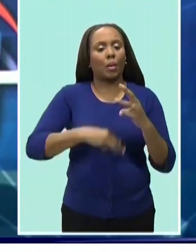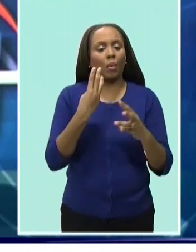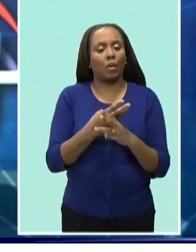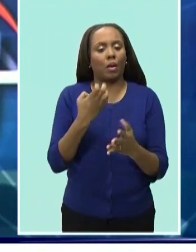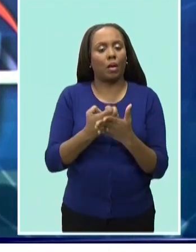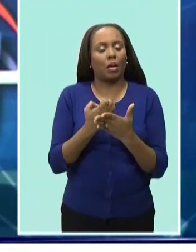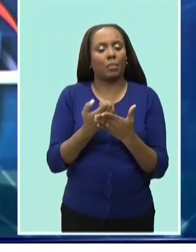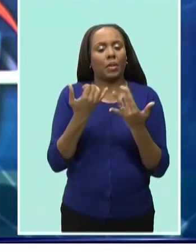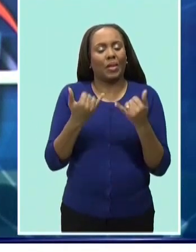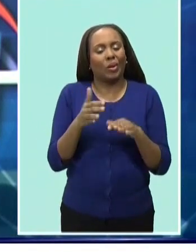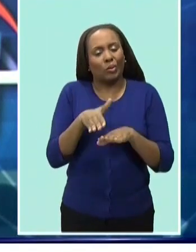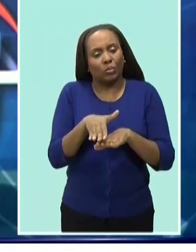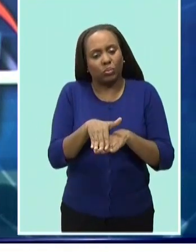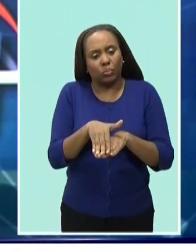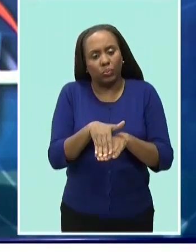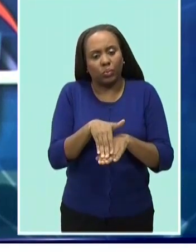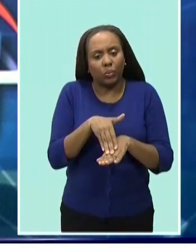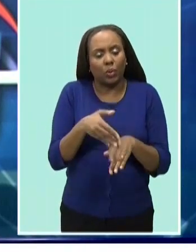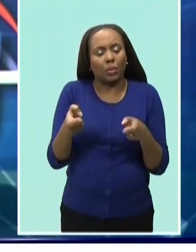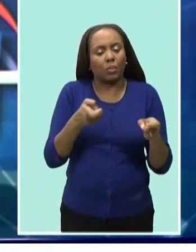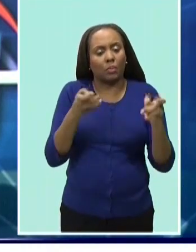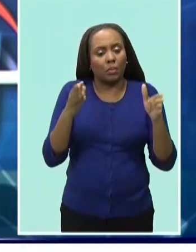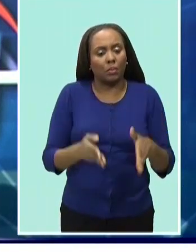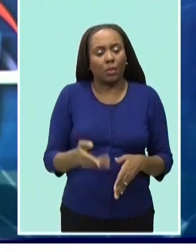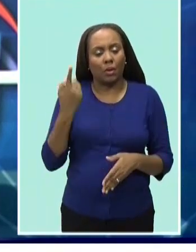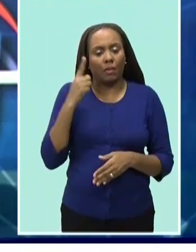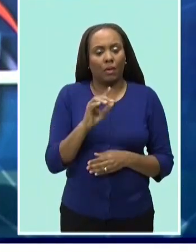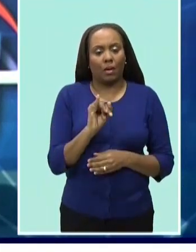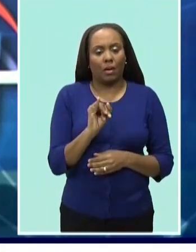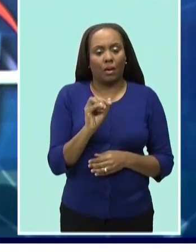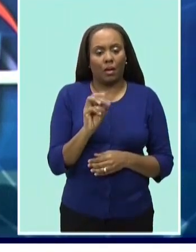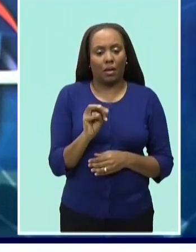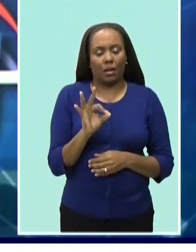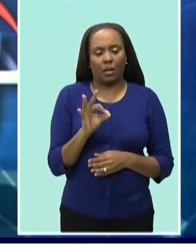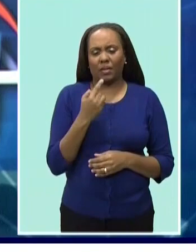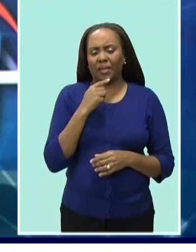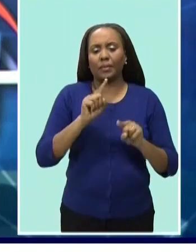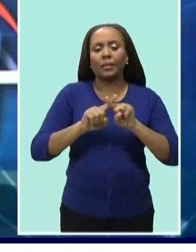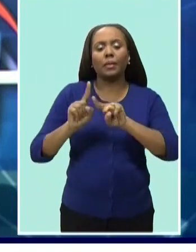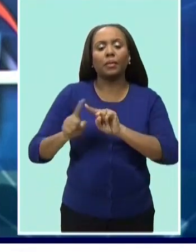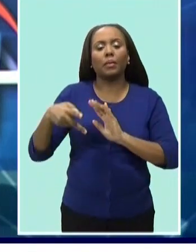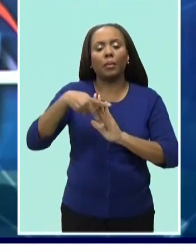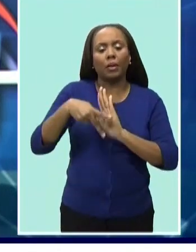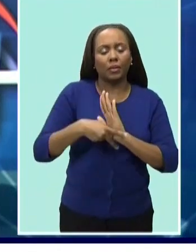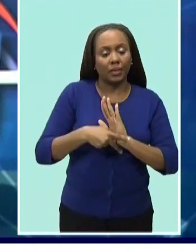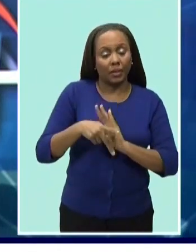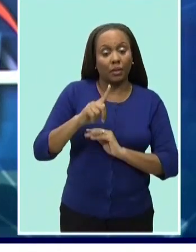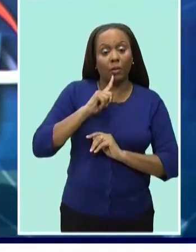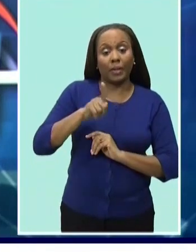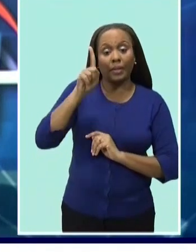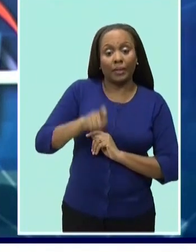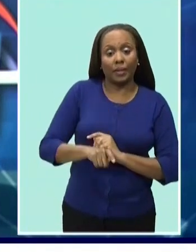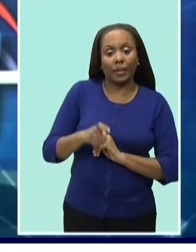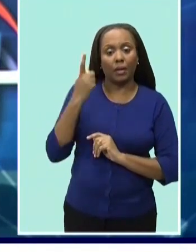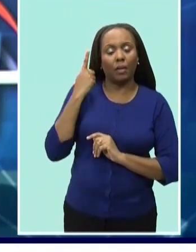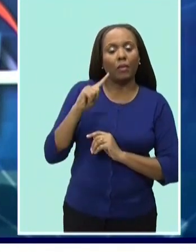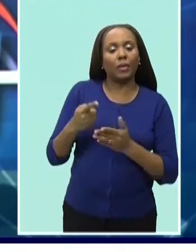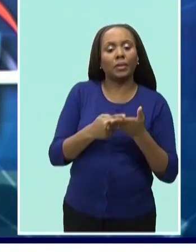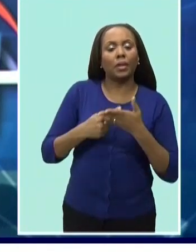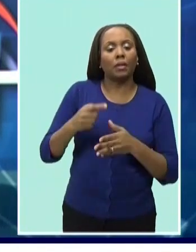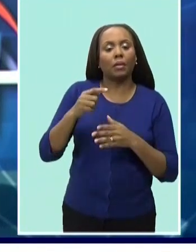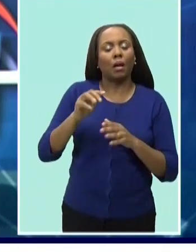entered a slowdown this year, Managing Director of the IMF, Christine Lagarde, says that multiple policies are needed to address global